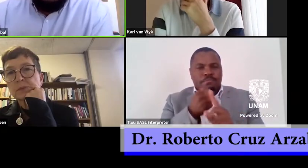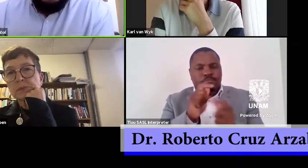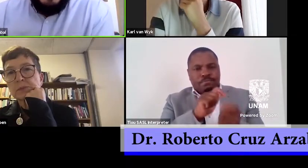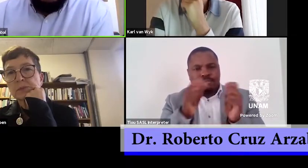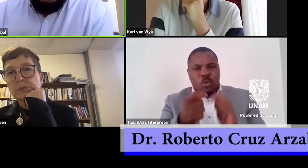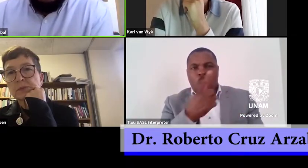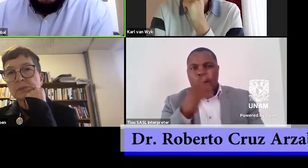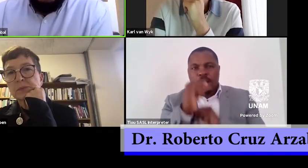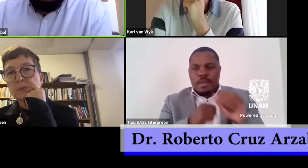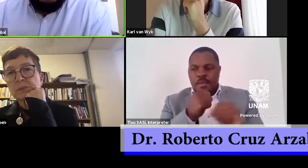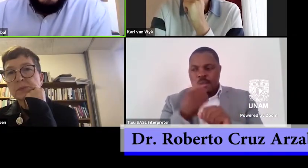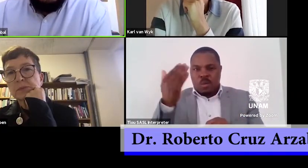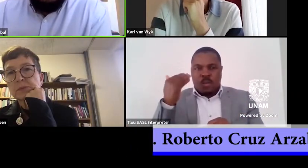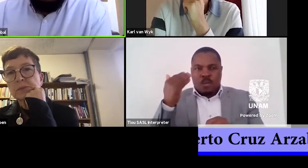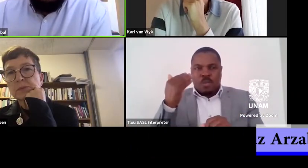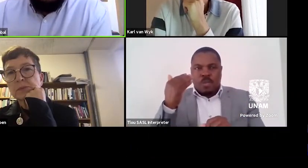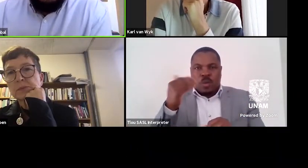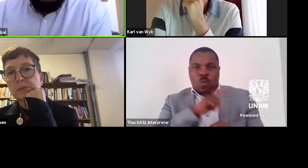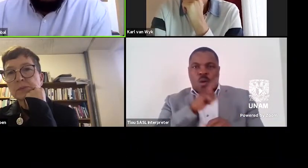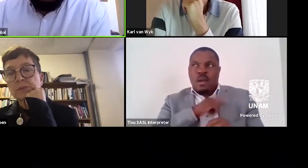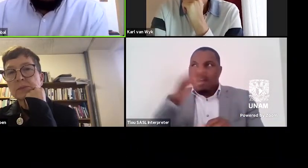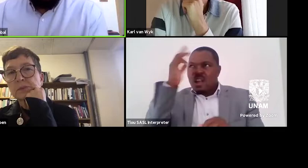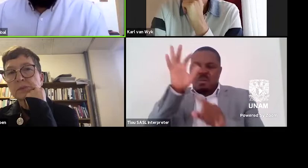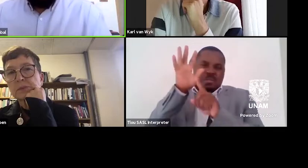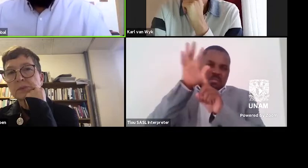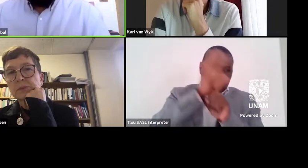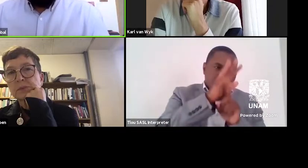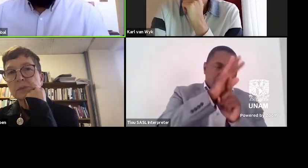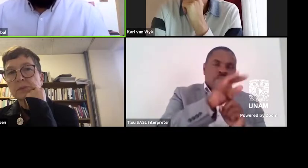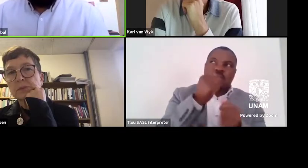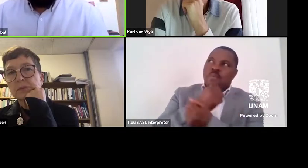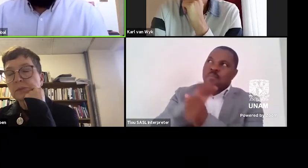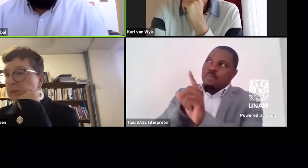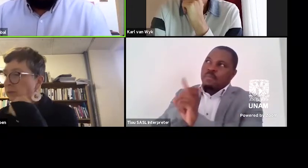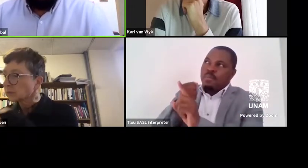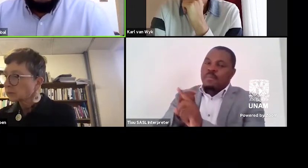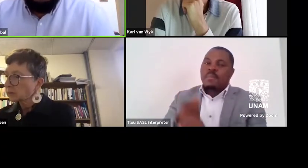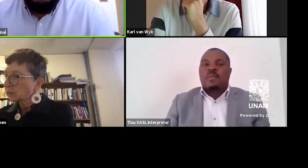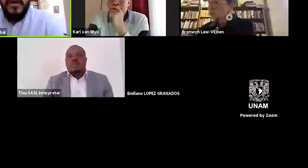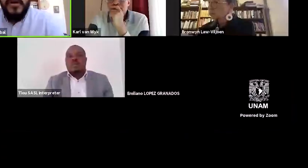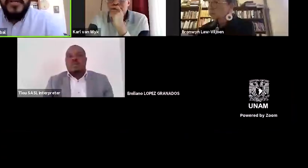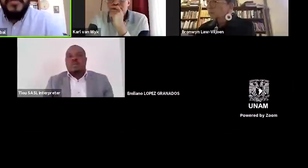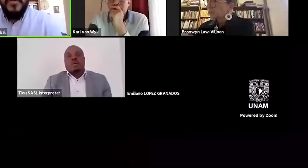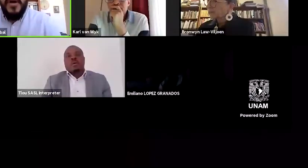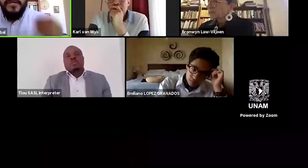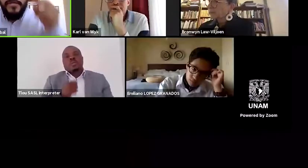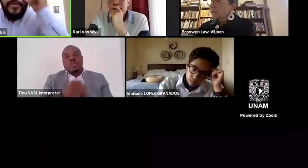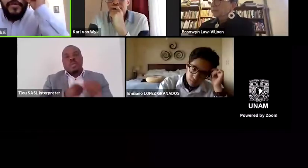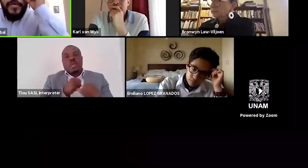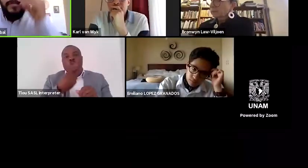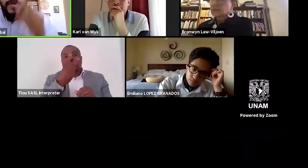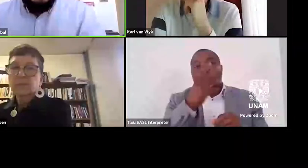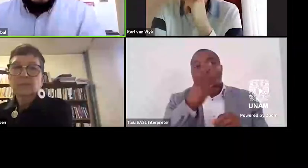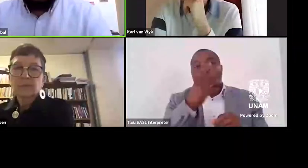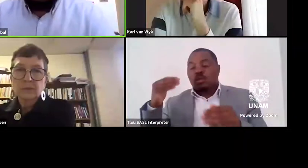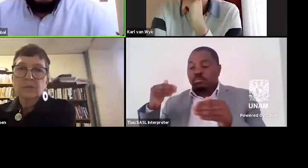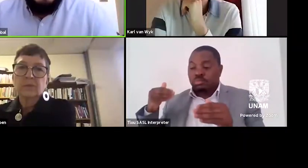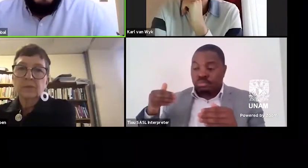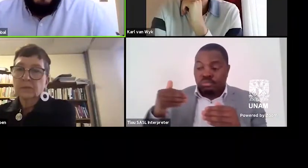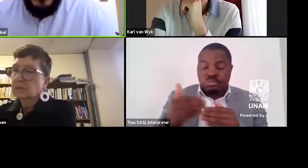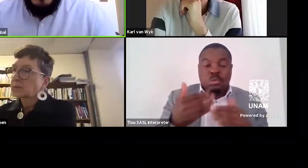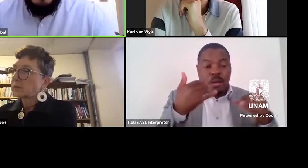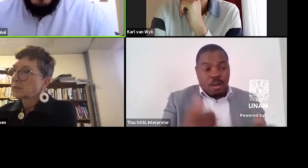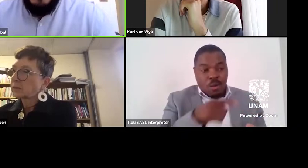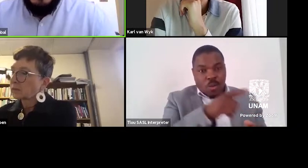in an authoritarian state. The 21st century in Mexican literature seems to have two different beginnings.